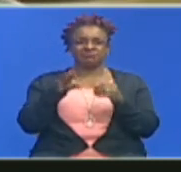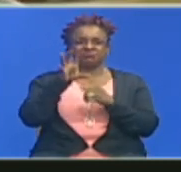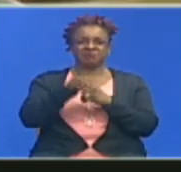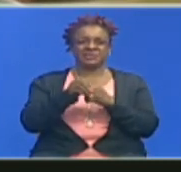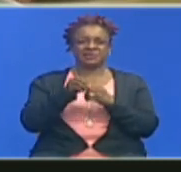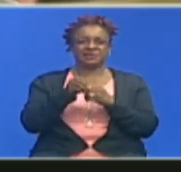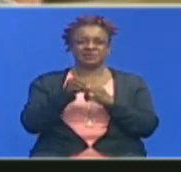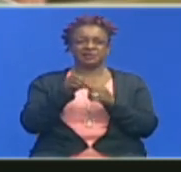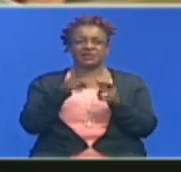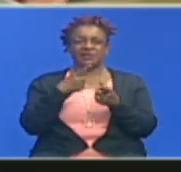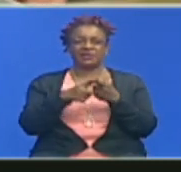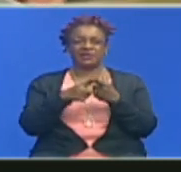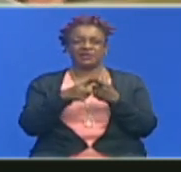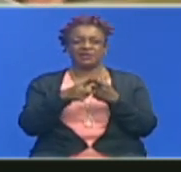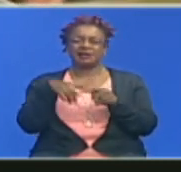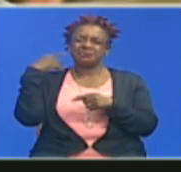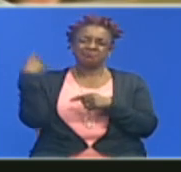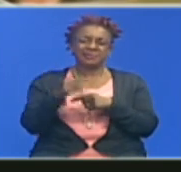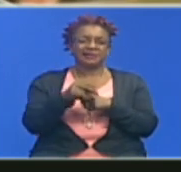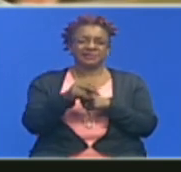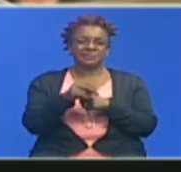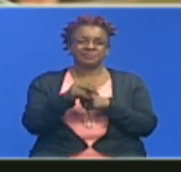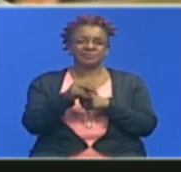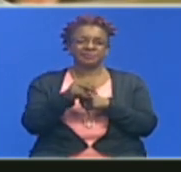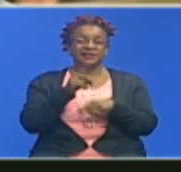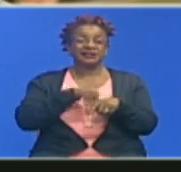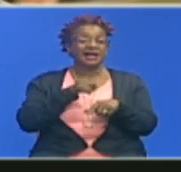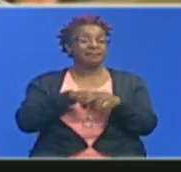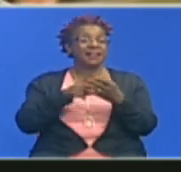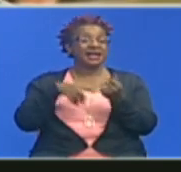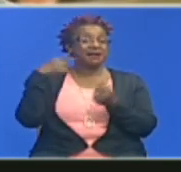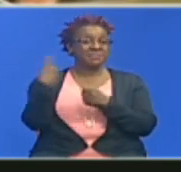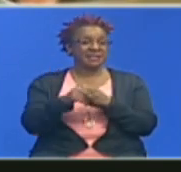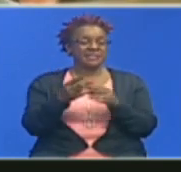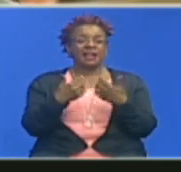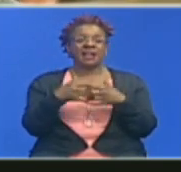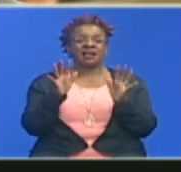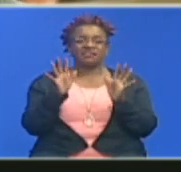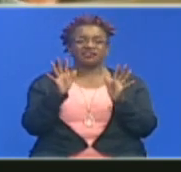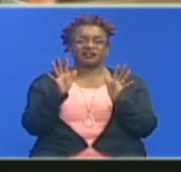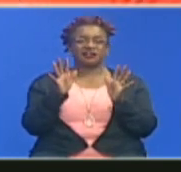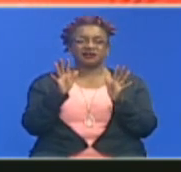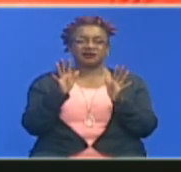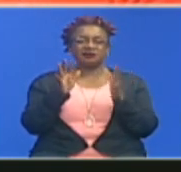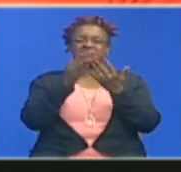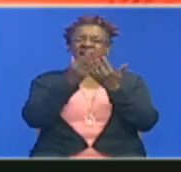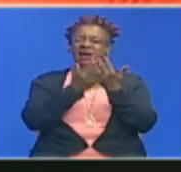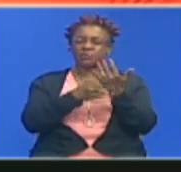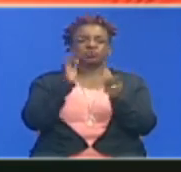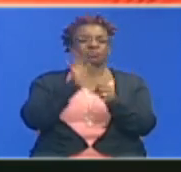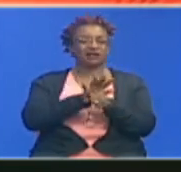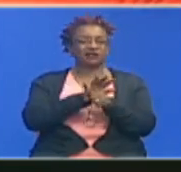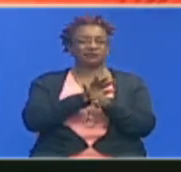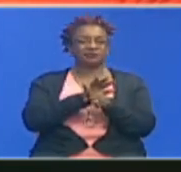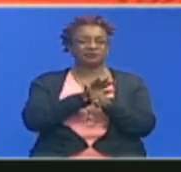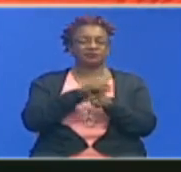natoka naanza kuipiga mafimbo. Hao venilipiga ikamwachilia. Alafu damu ikuwe nene. Tumehusinika